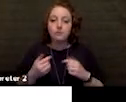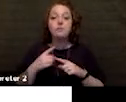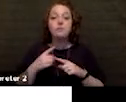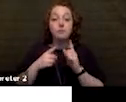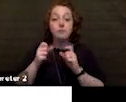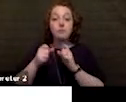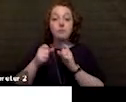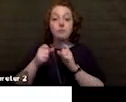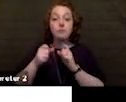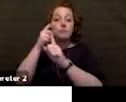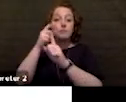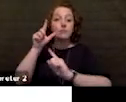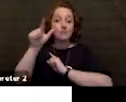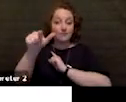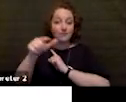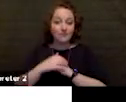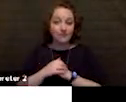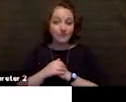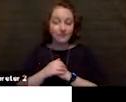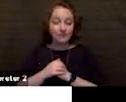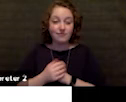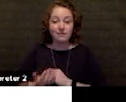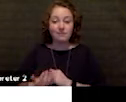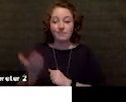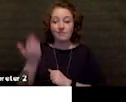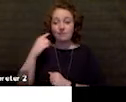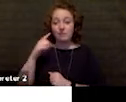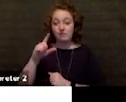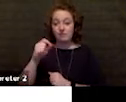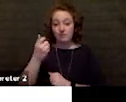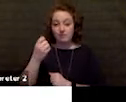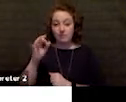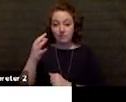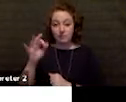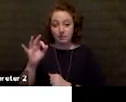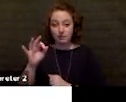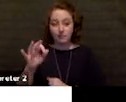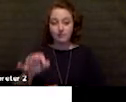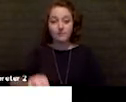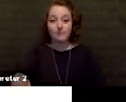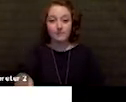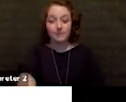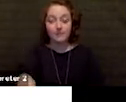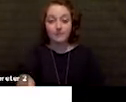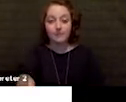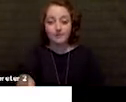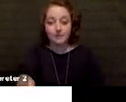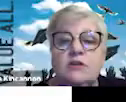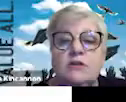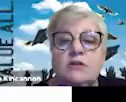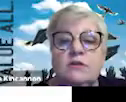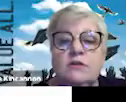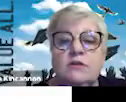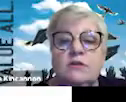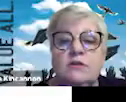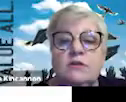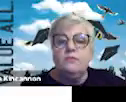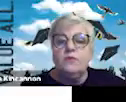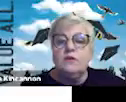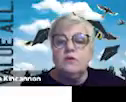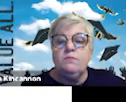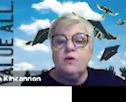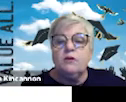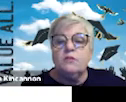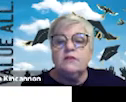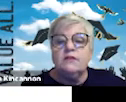for the future. So back in 2019 in December, we had a design thinking session